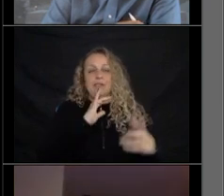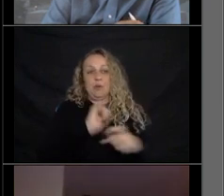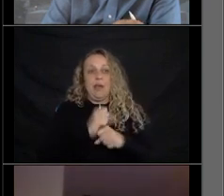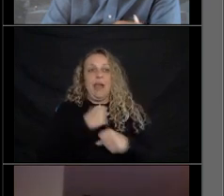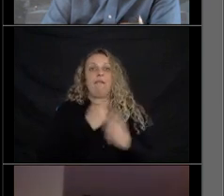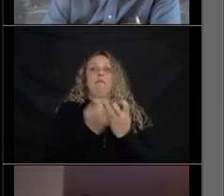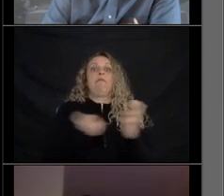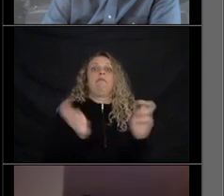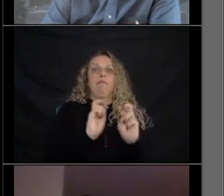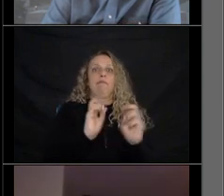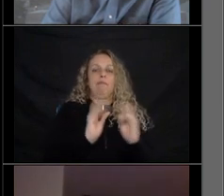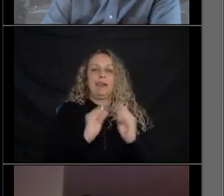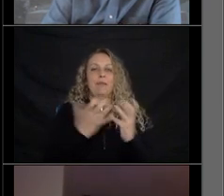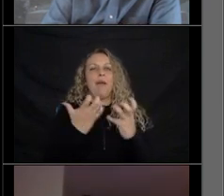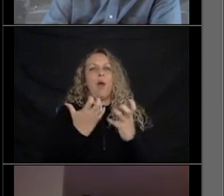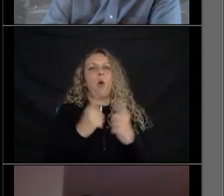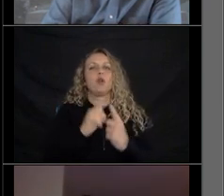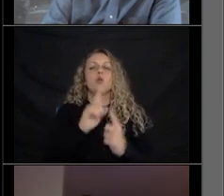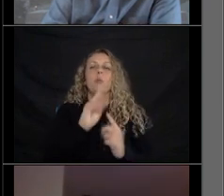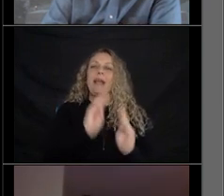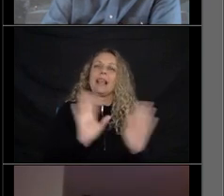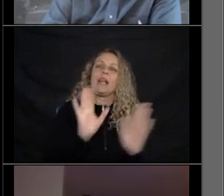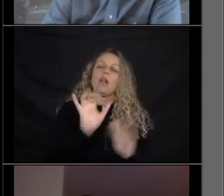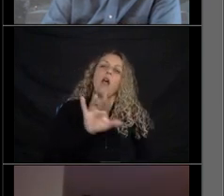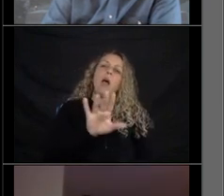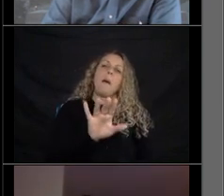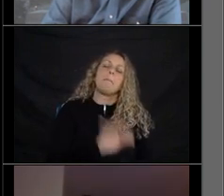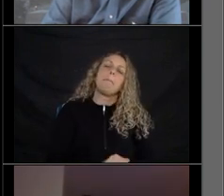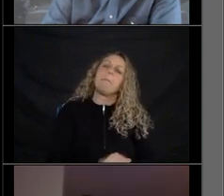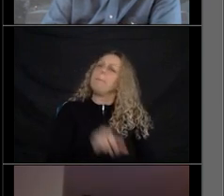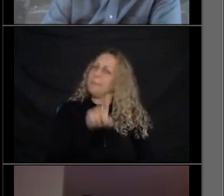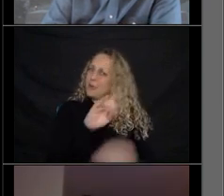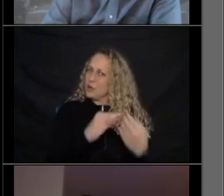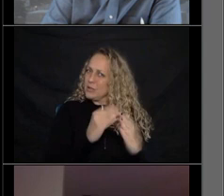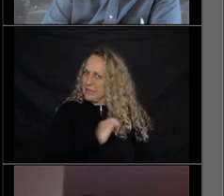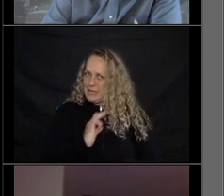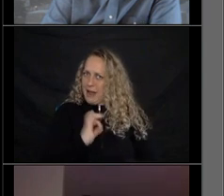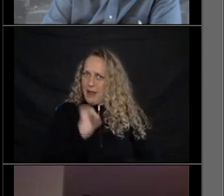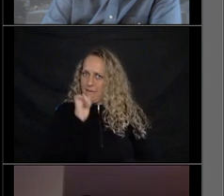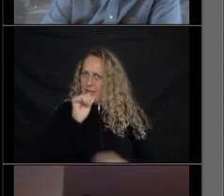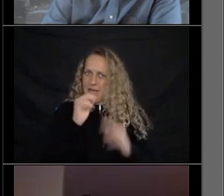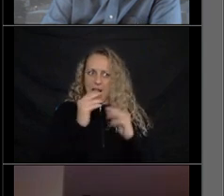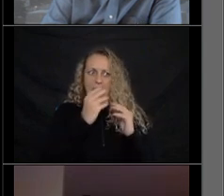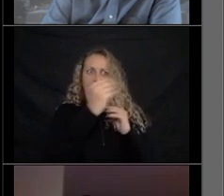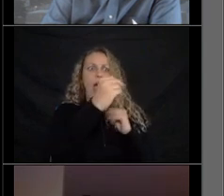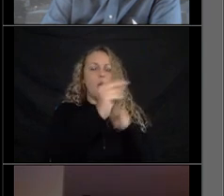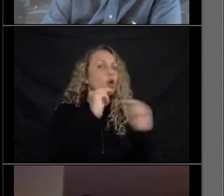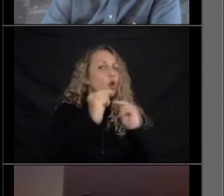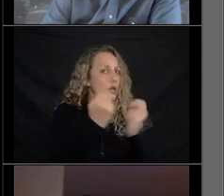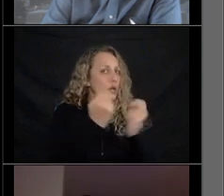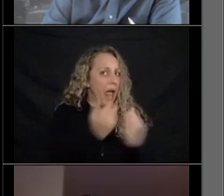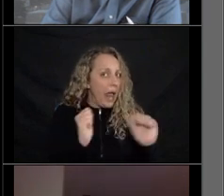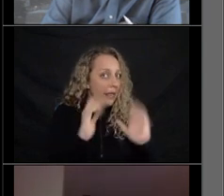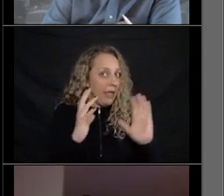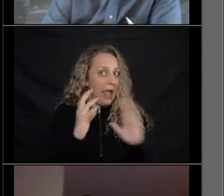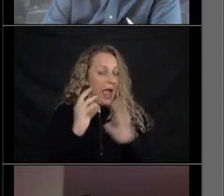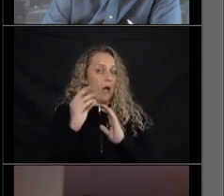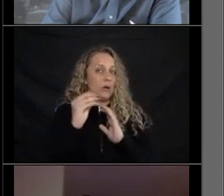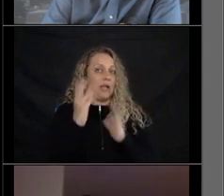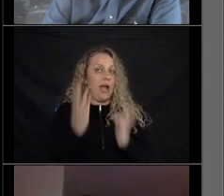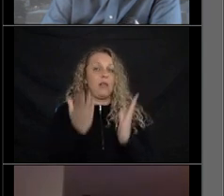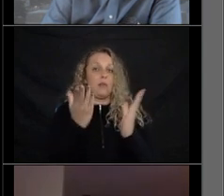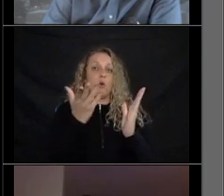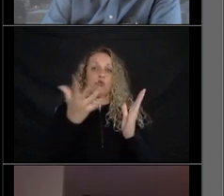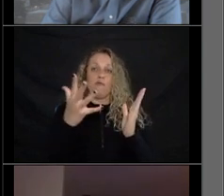have a meeting. But I just want to make it clear that your city staff is not out negotiating anything outside of the motion that